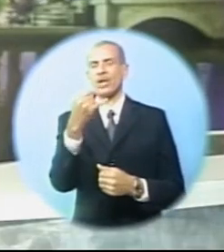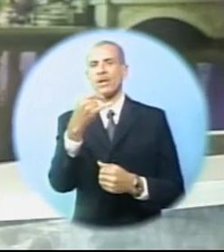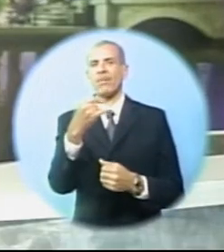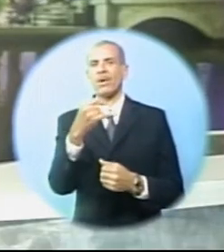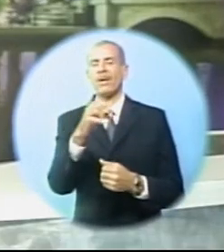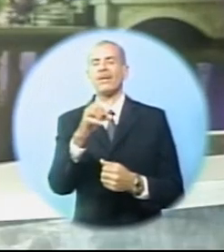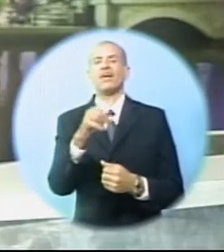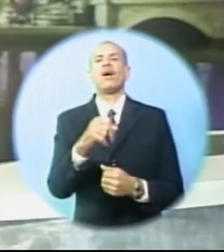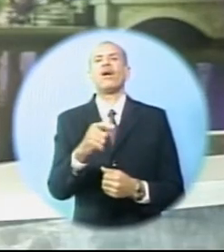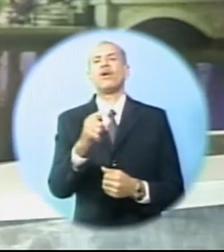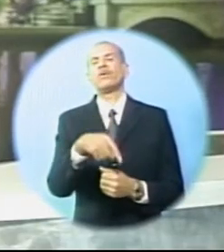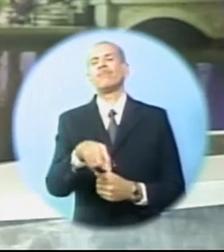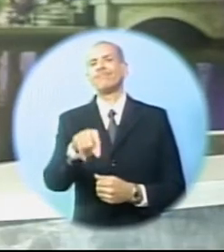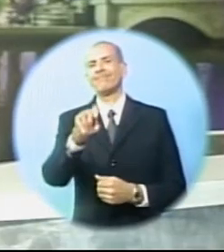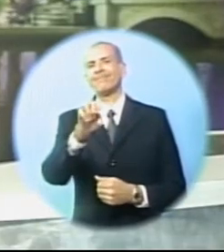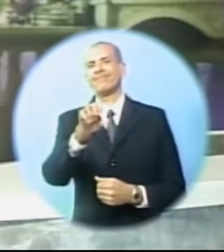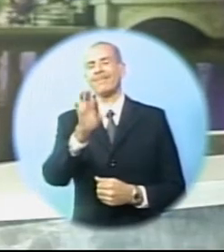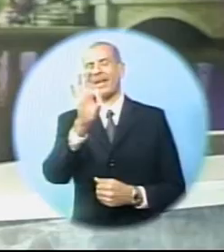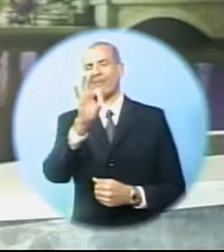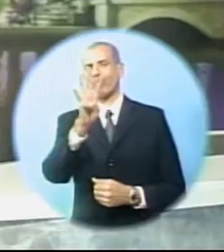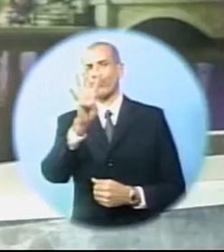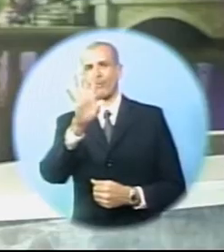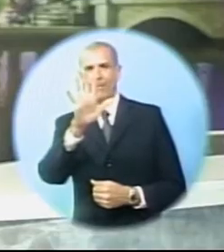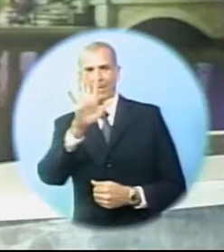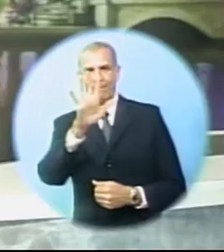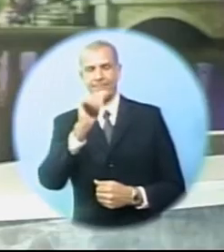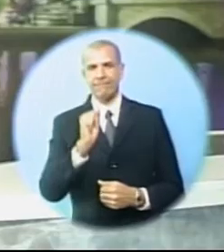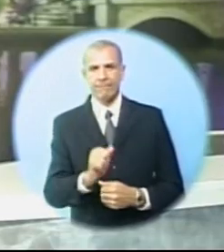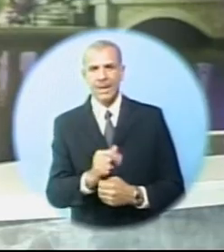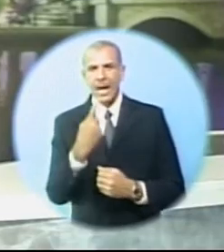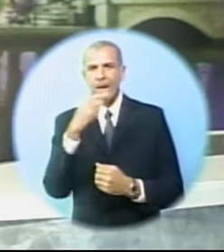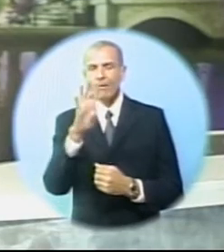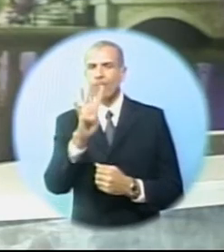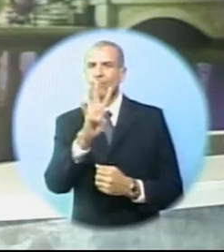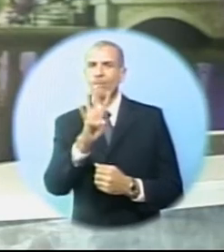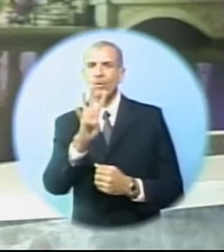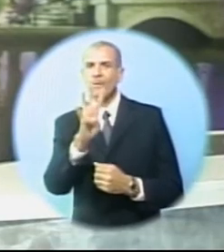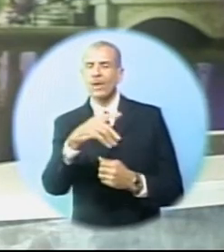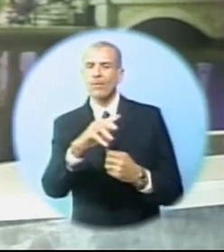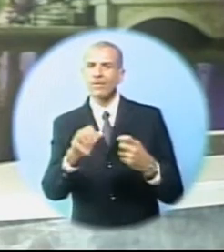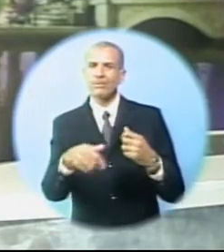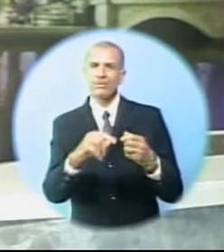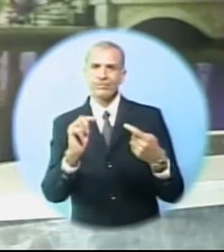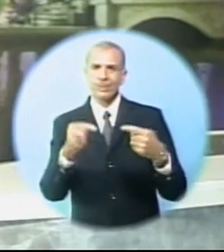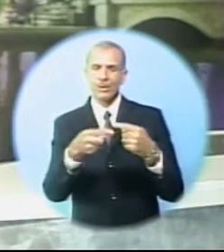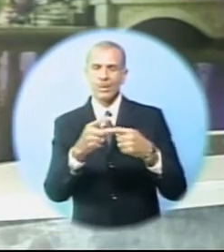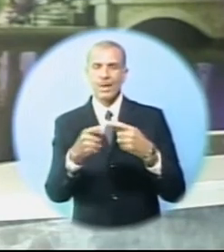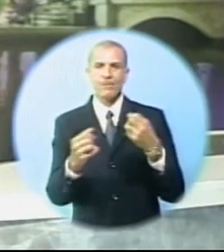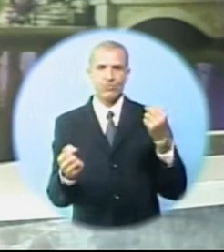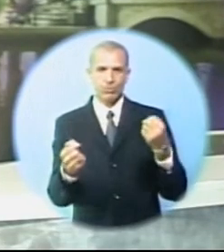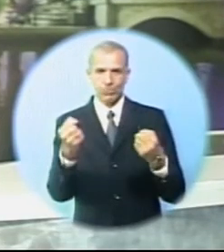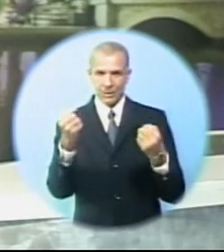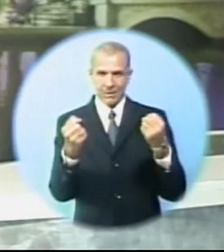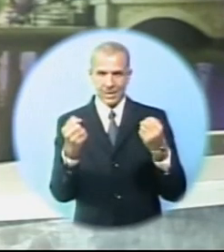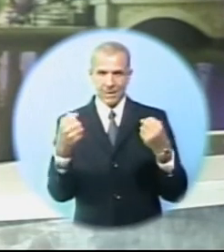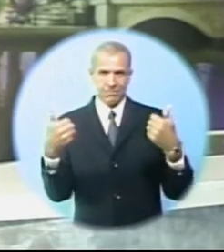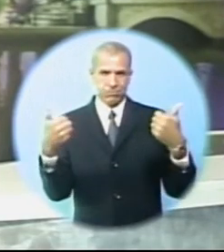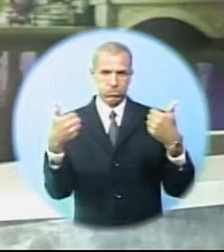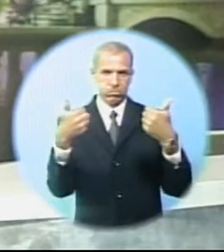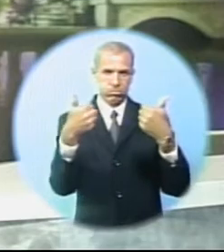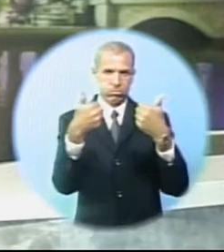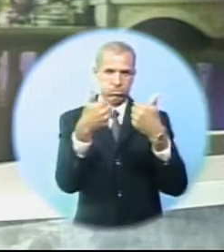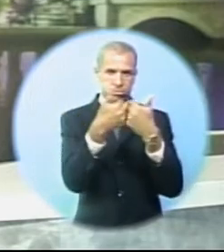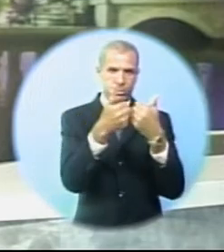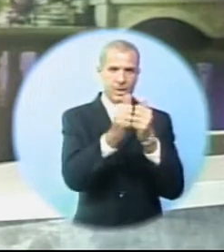9:45 last night. According to reports, the four officers were slightly injured when the vehicle in which they were traveling collided with a